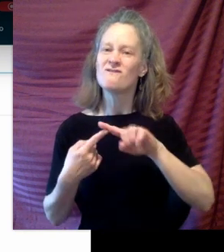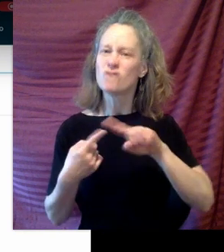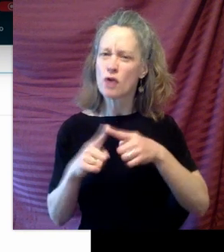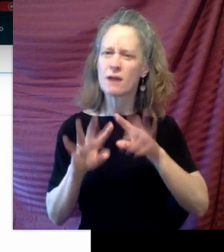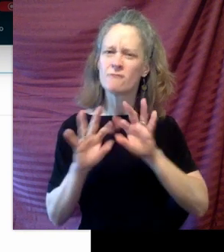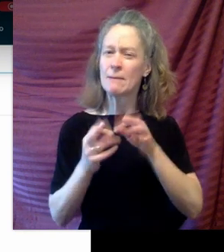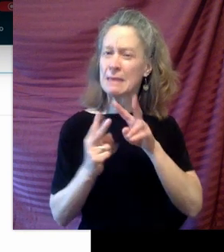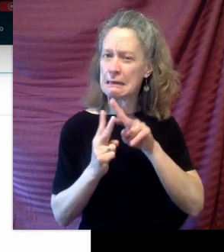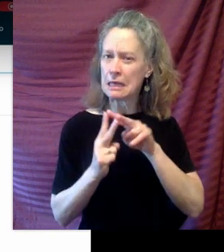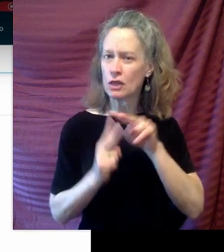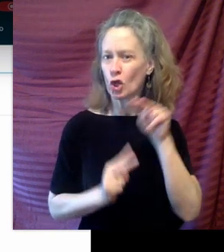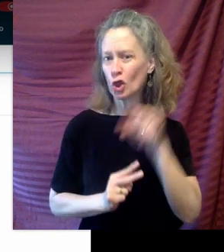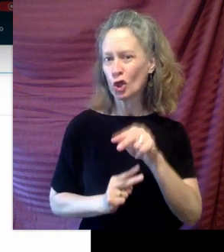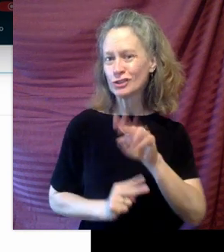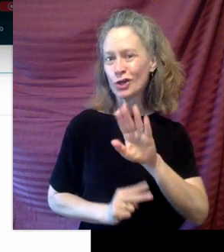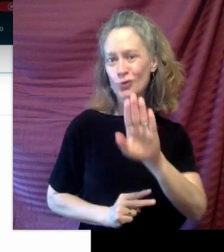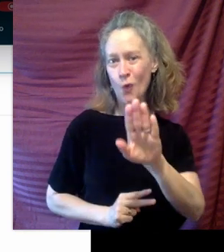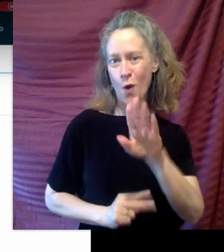your pattern.